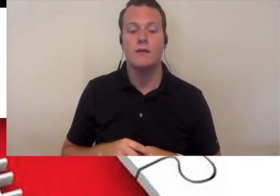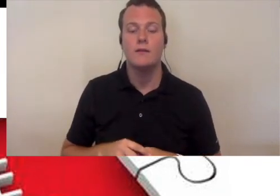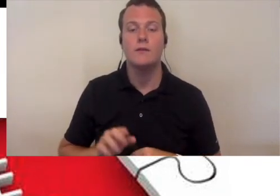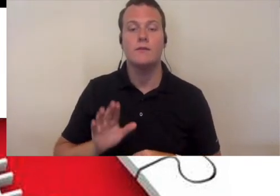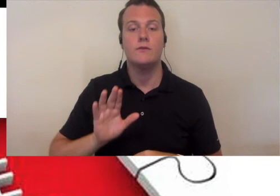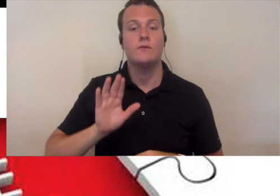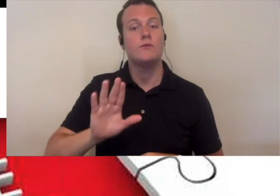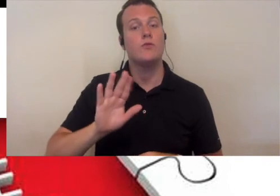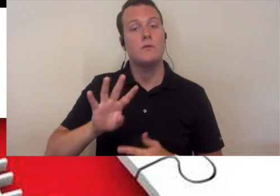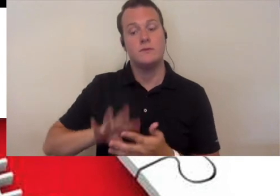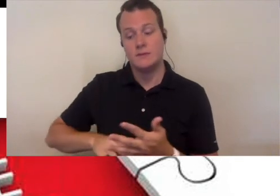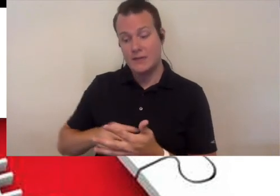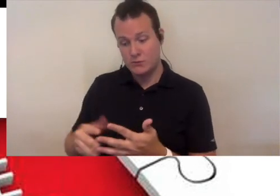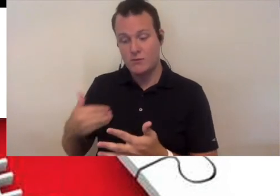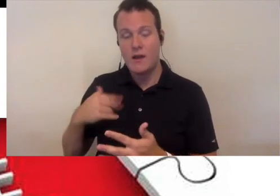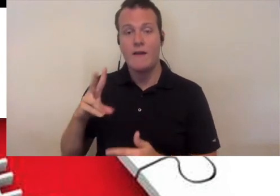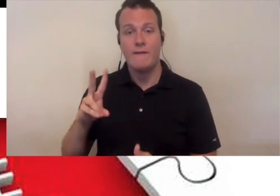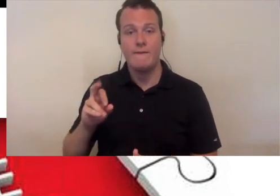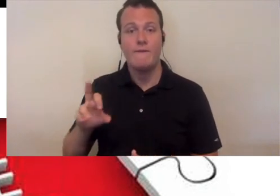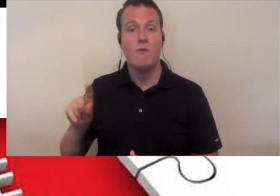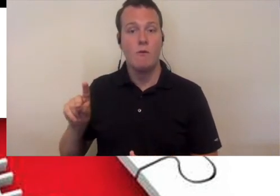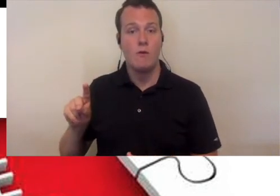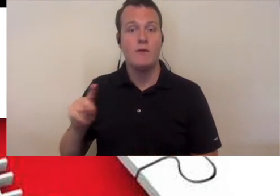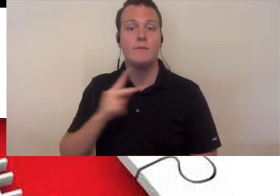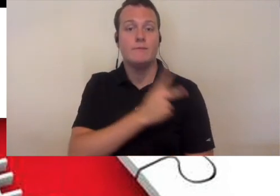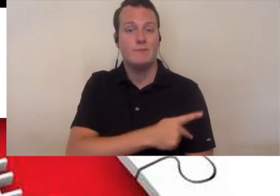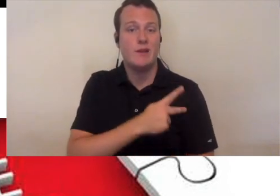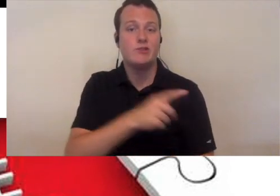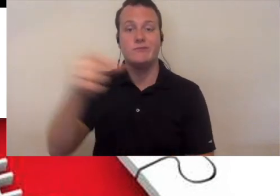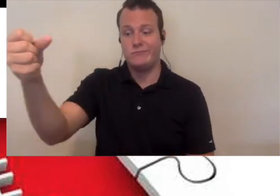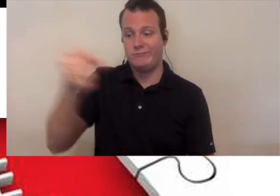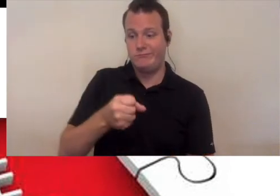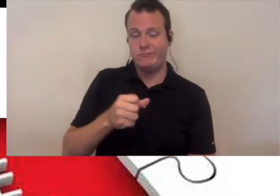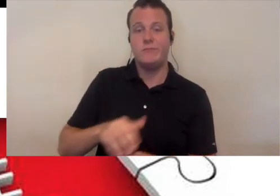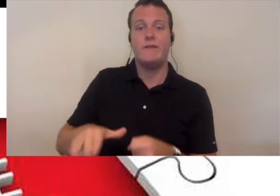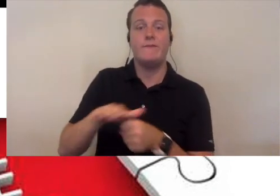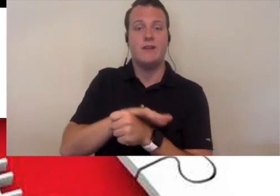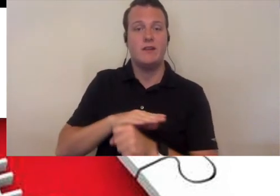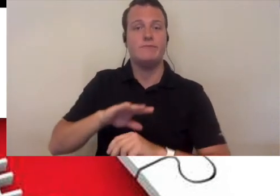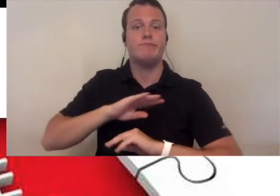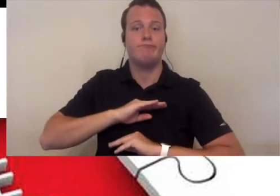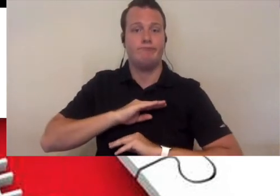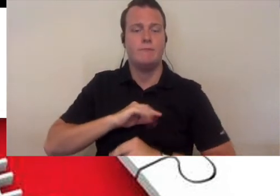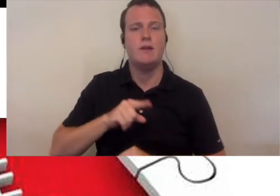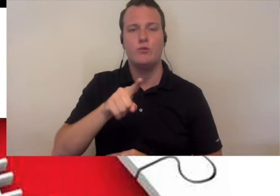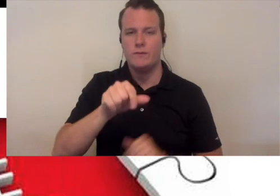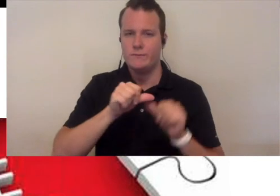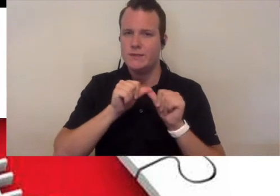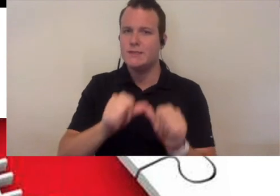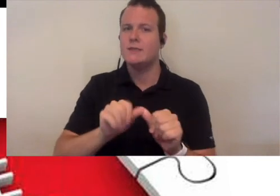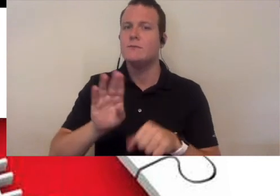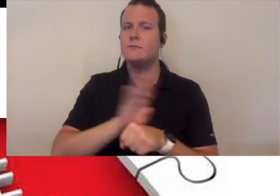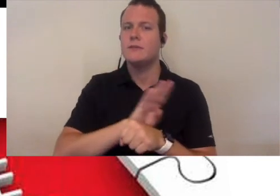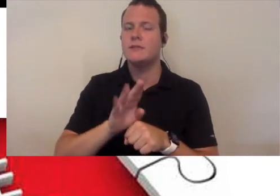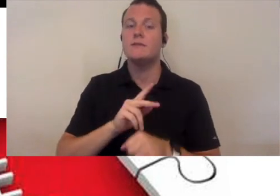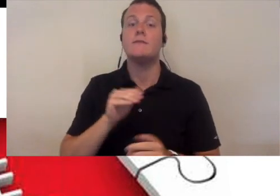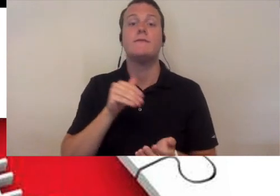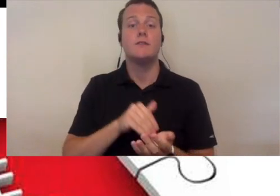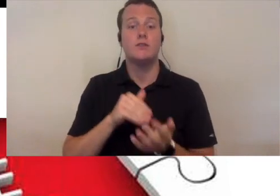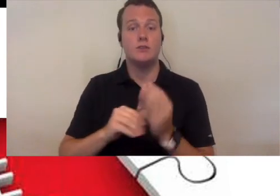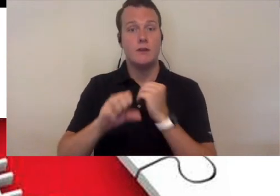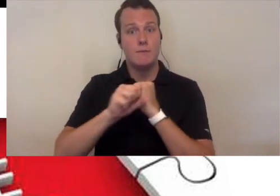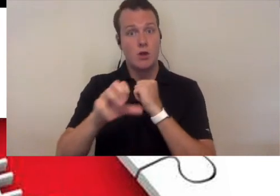schedule. And so you need to sustain your business. So physician marketing will help fill your